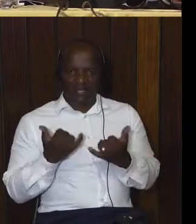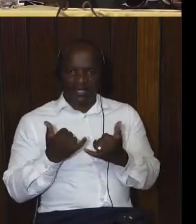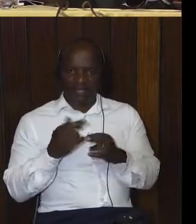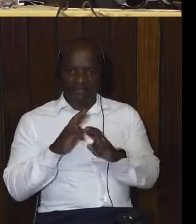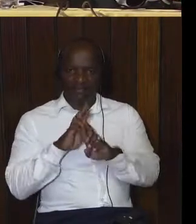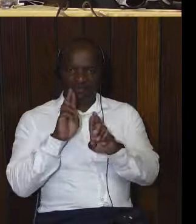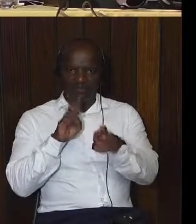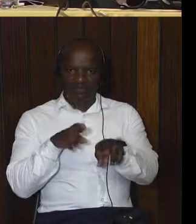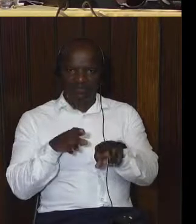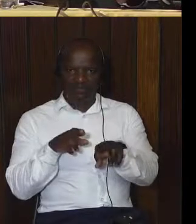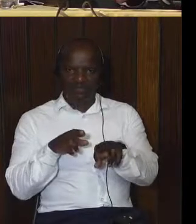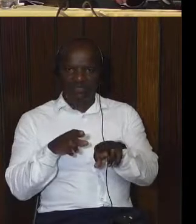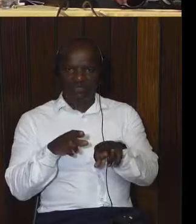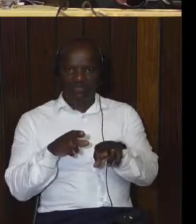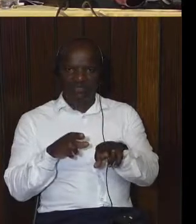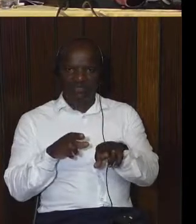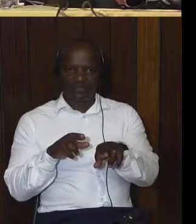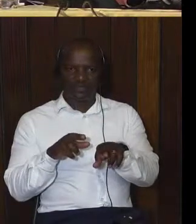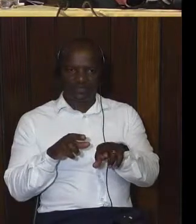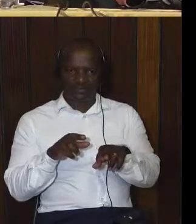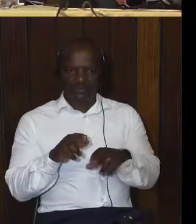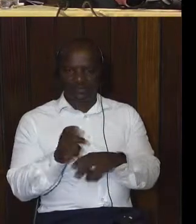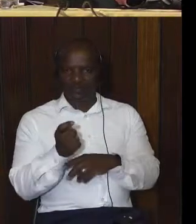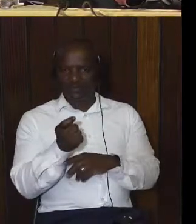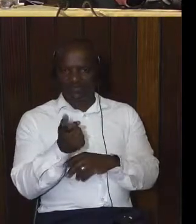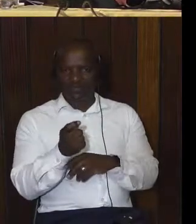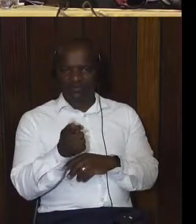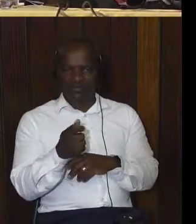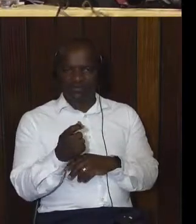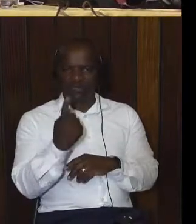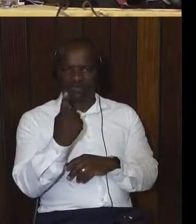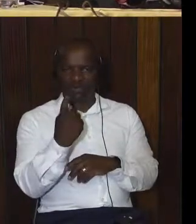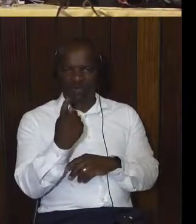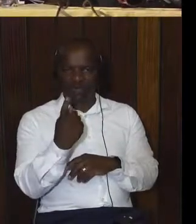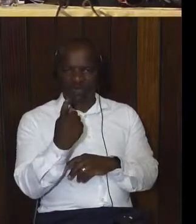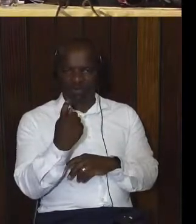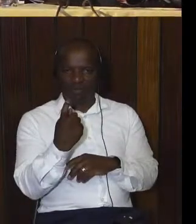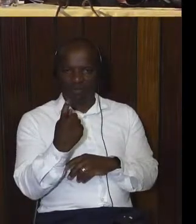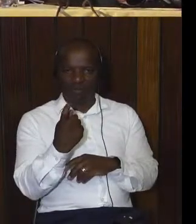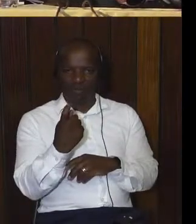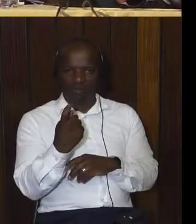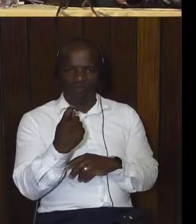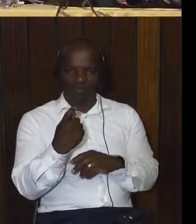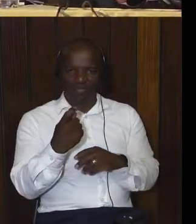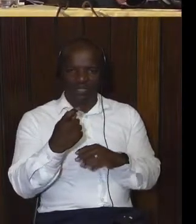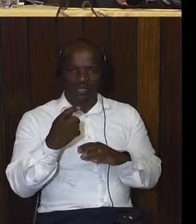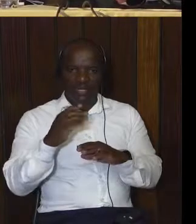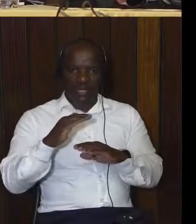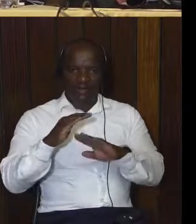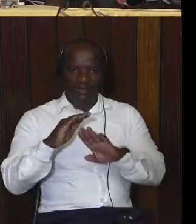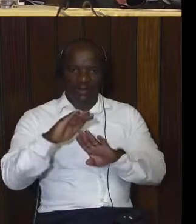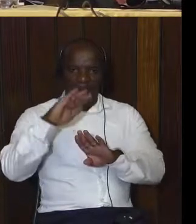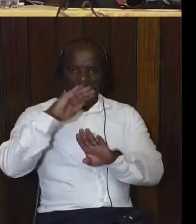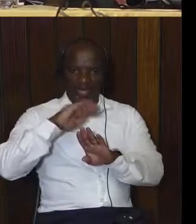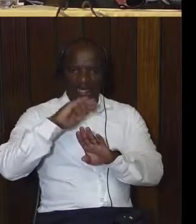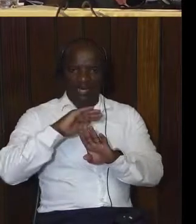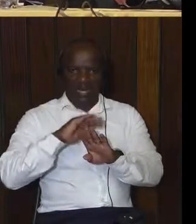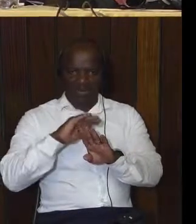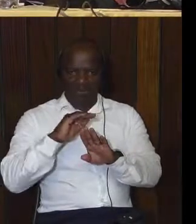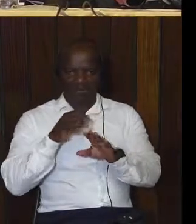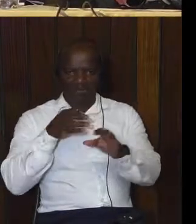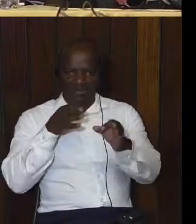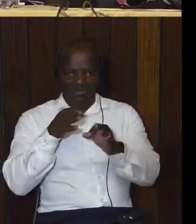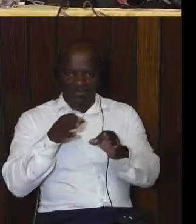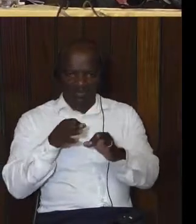on, and maybe, Chair, let me just make one more background context. When it comes to the shortfall in the patronage